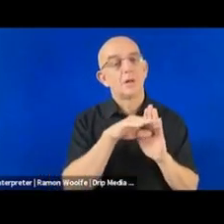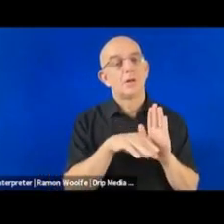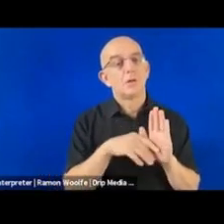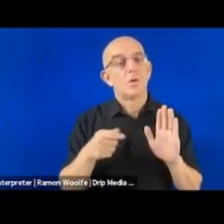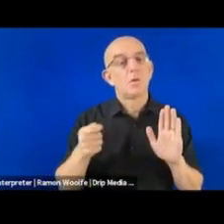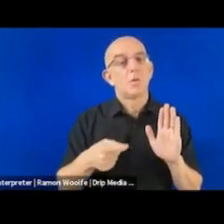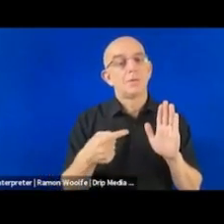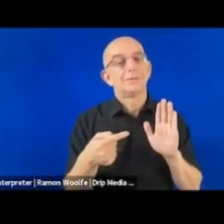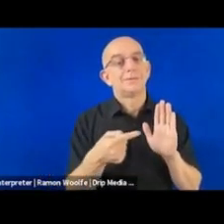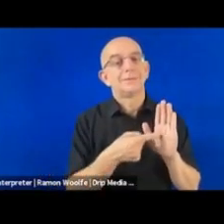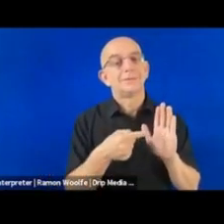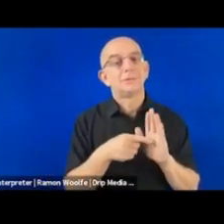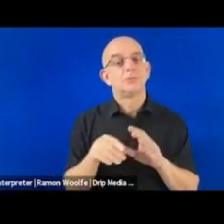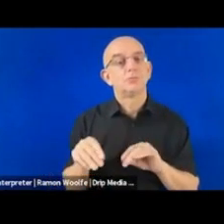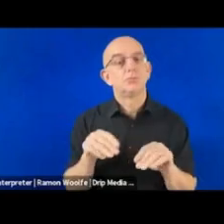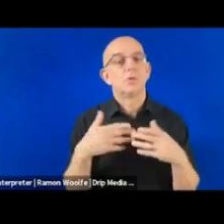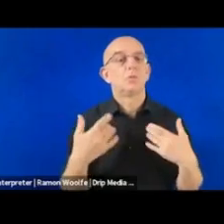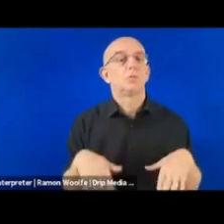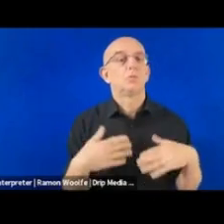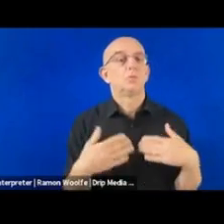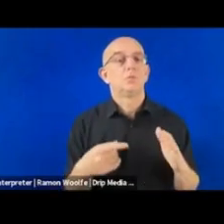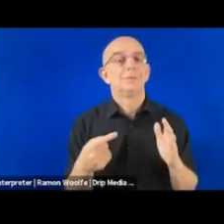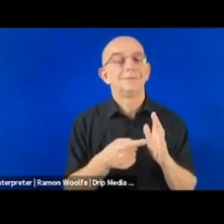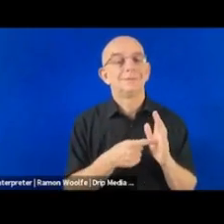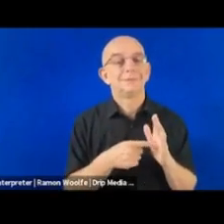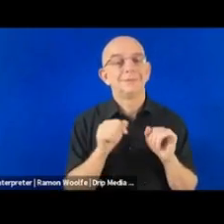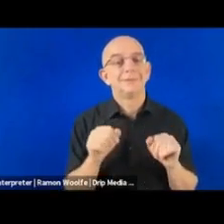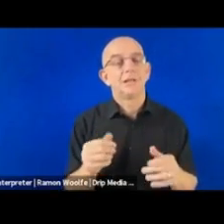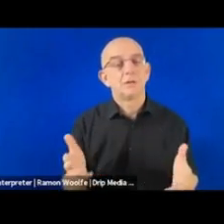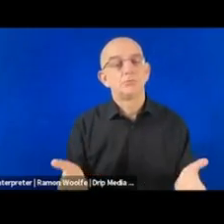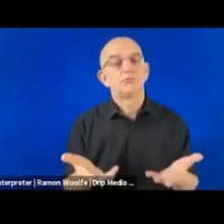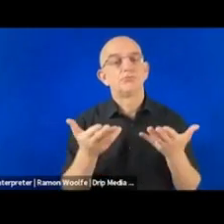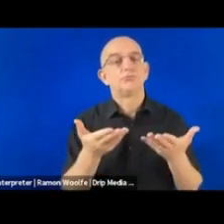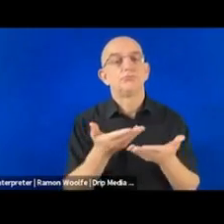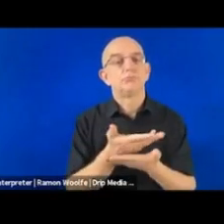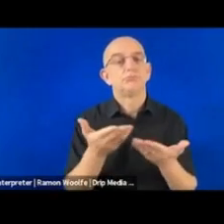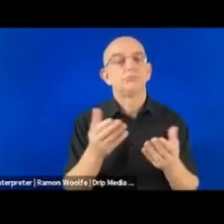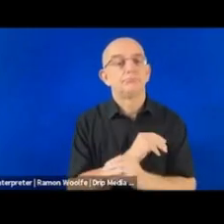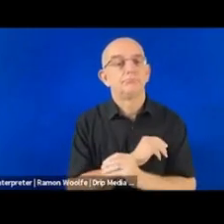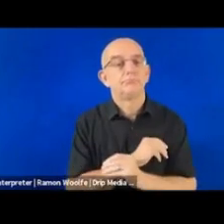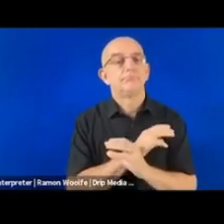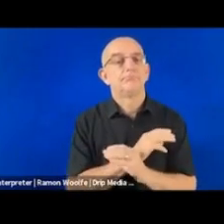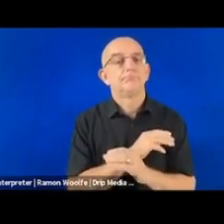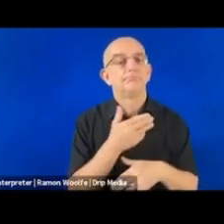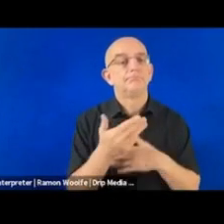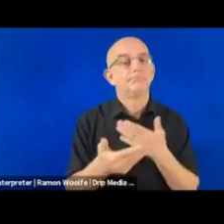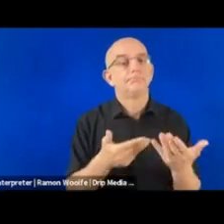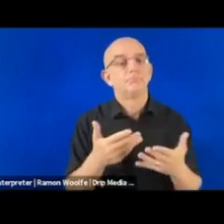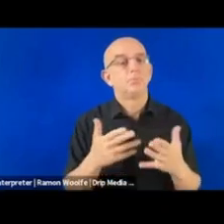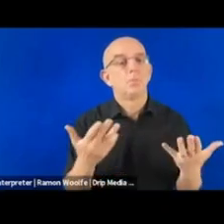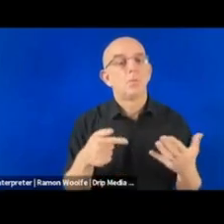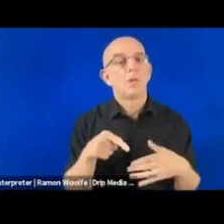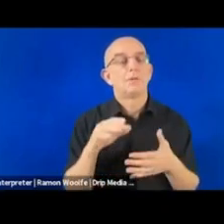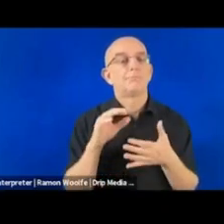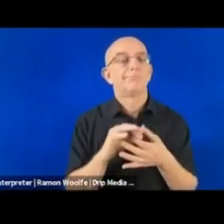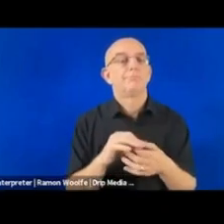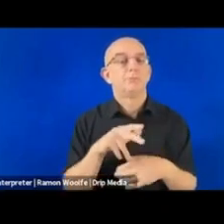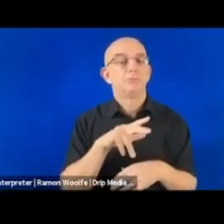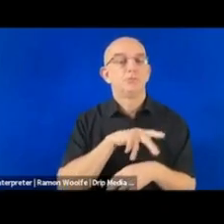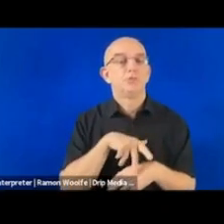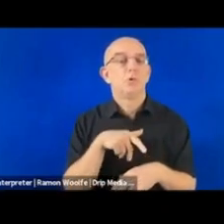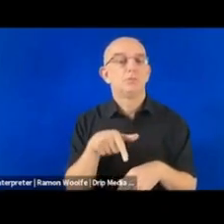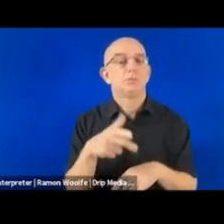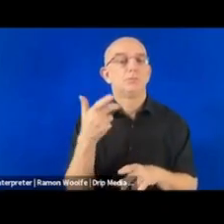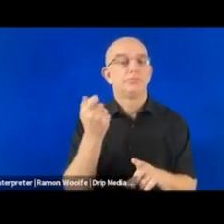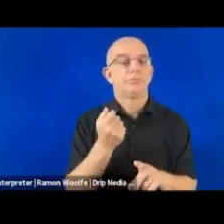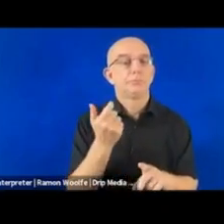right. So there was a need now to be able to have to build the capacity of these social